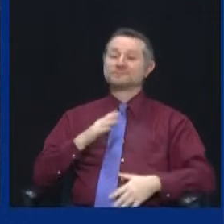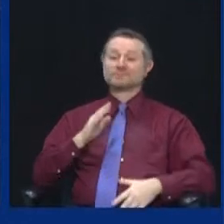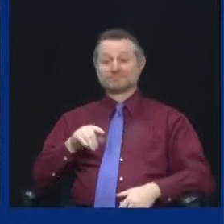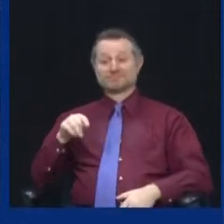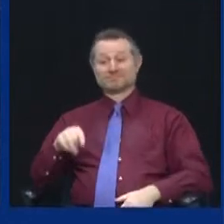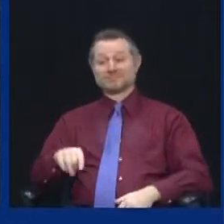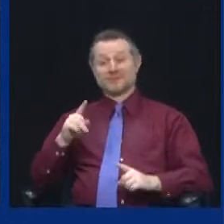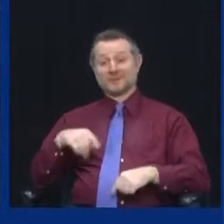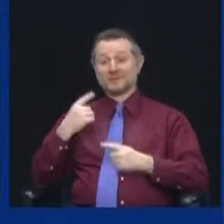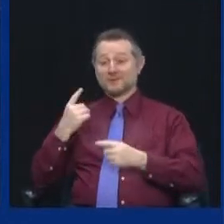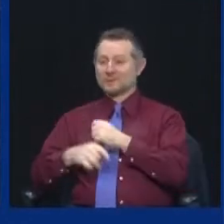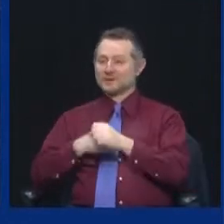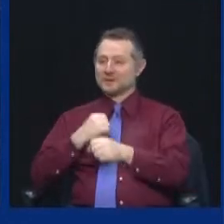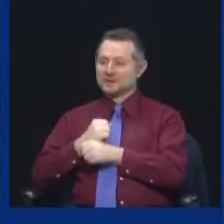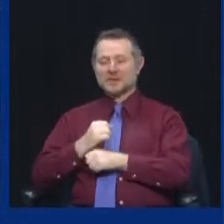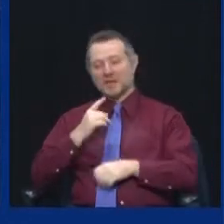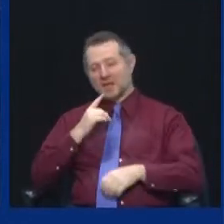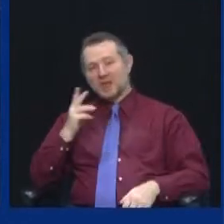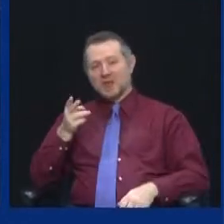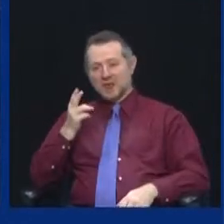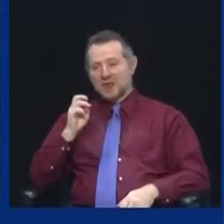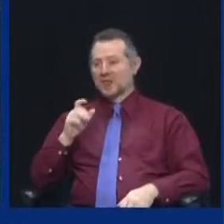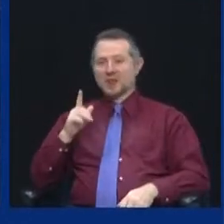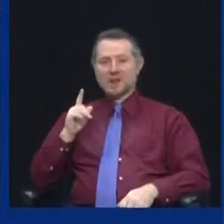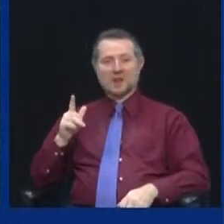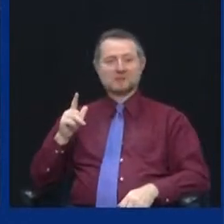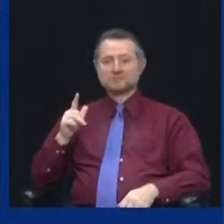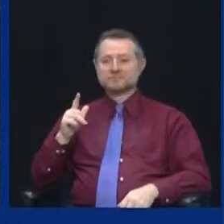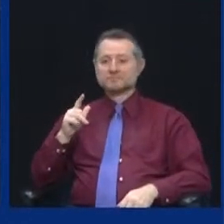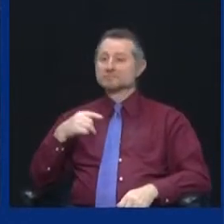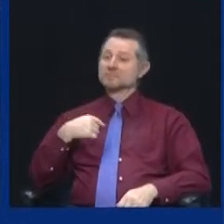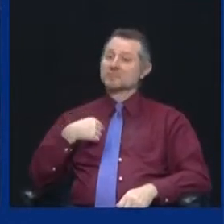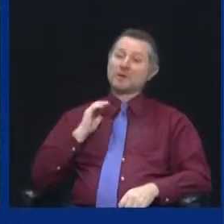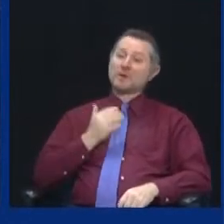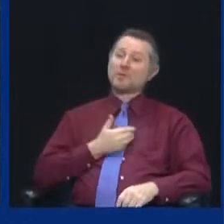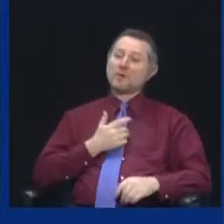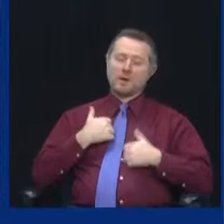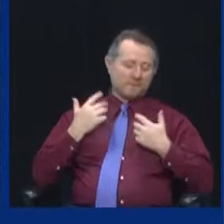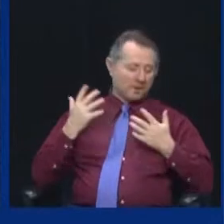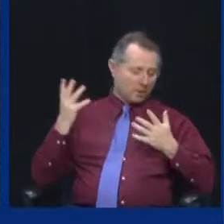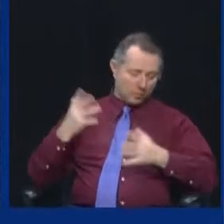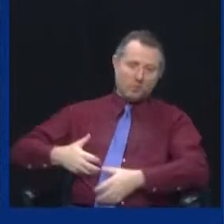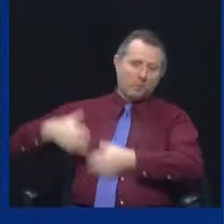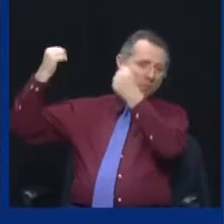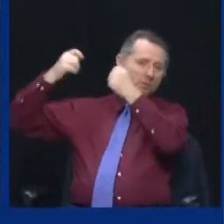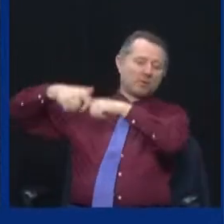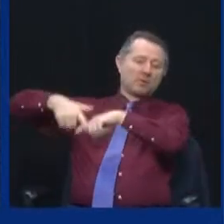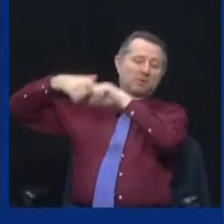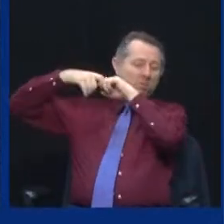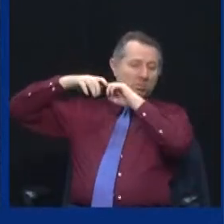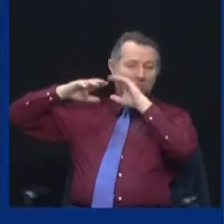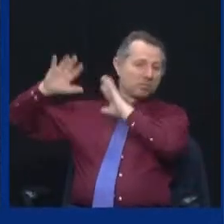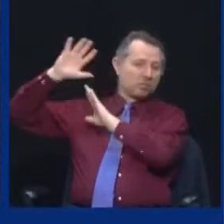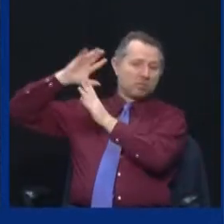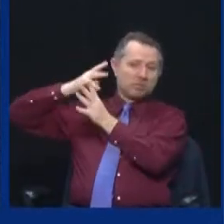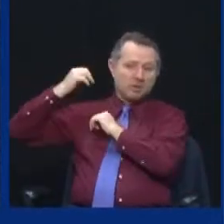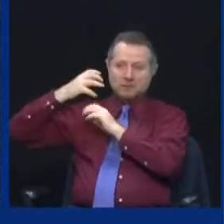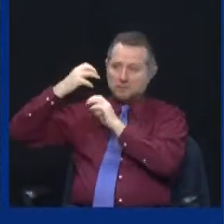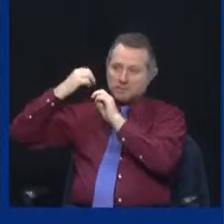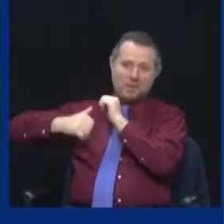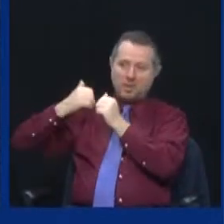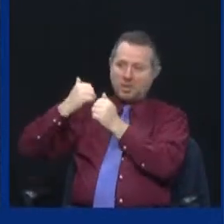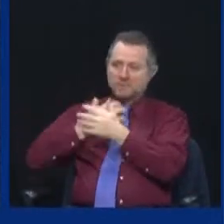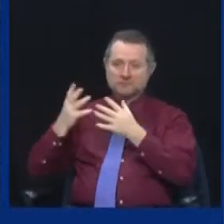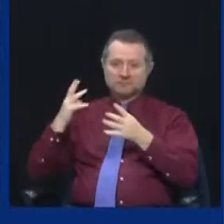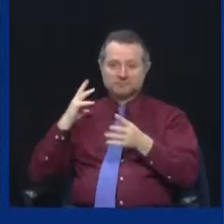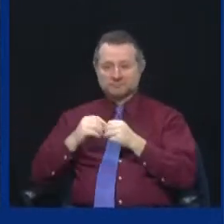hell, and life has been on hold, and untold damage has been done. We're going to be